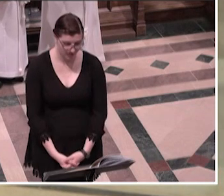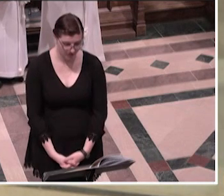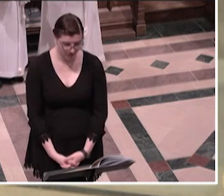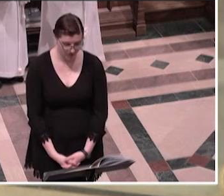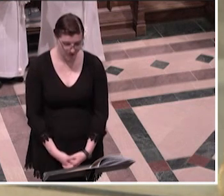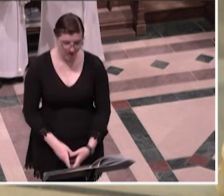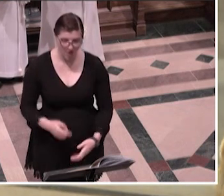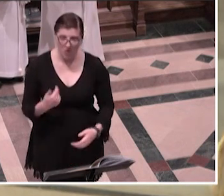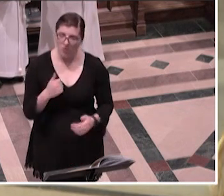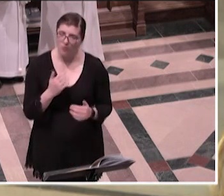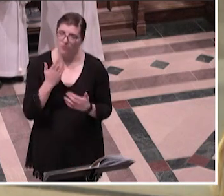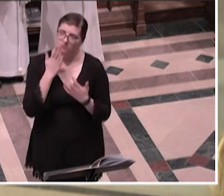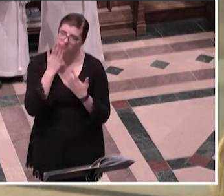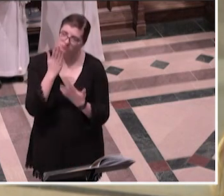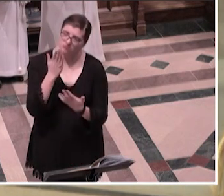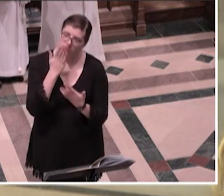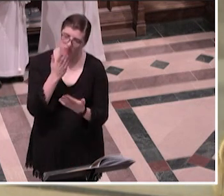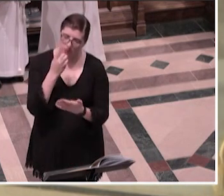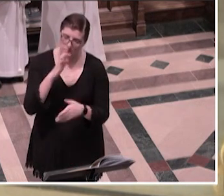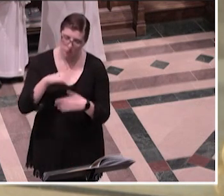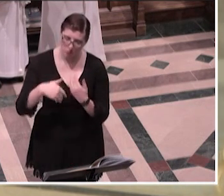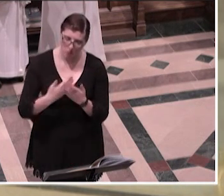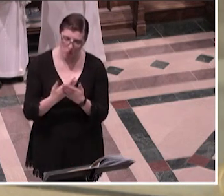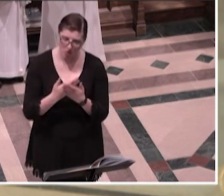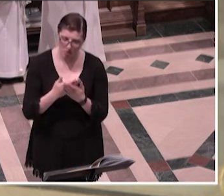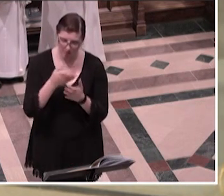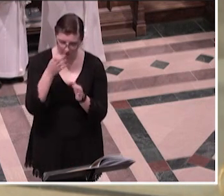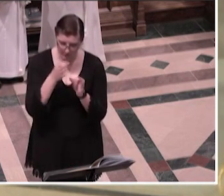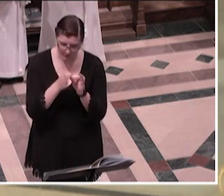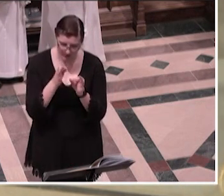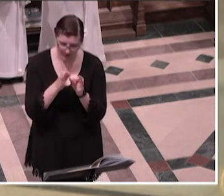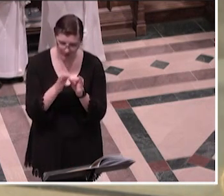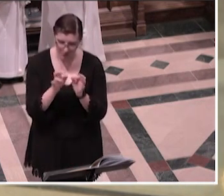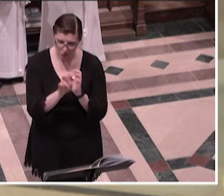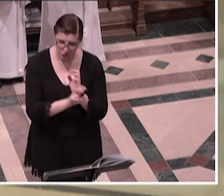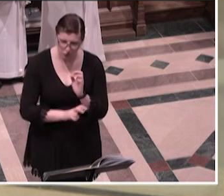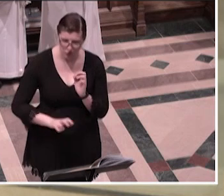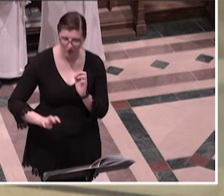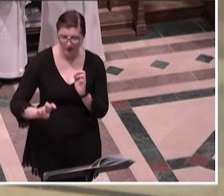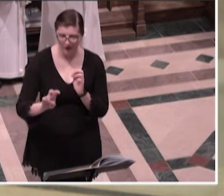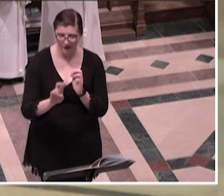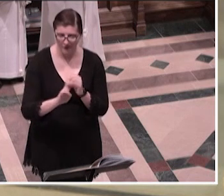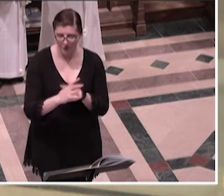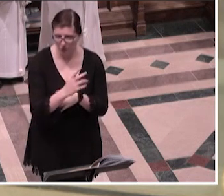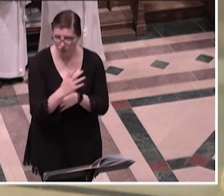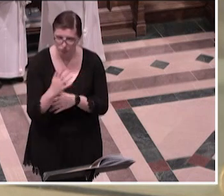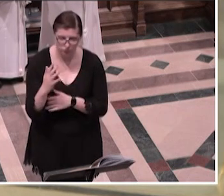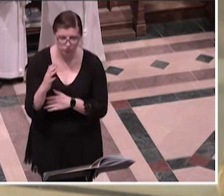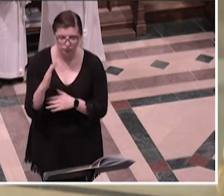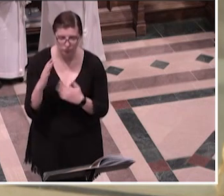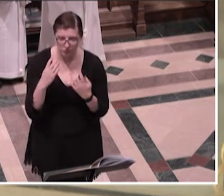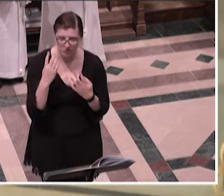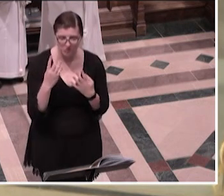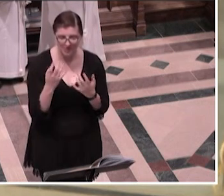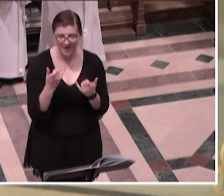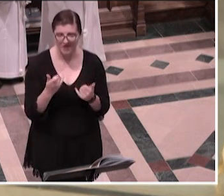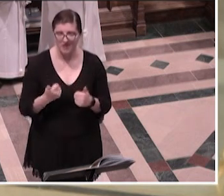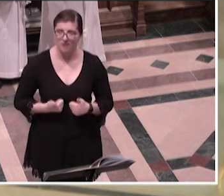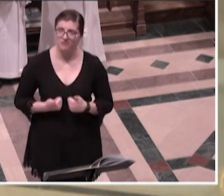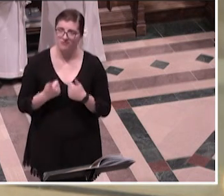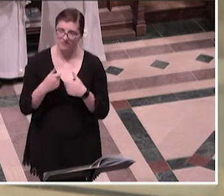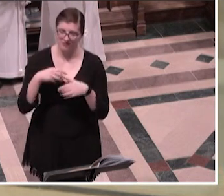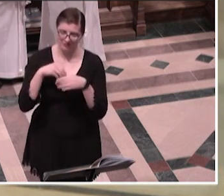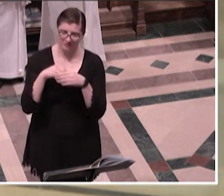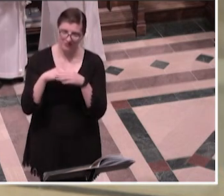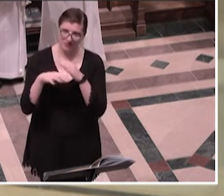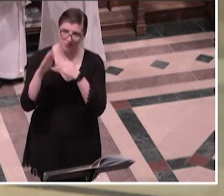We give you thanks for all the faithful who have traveled through the wilderness and now dwell in your paradise. Bring